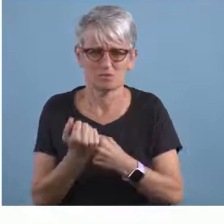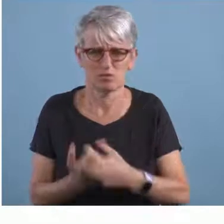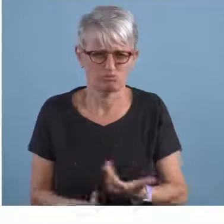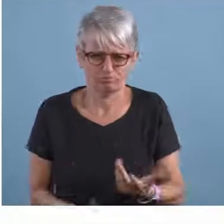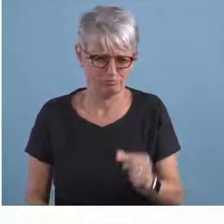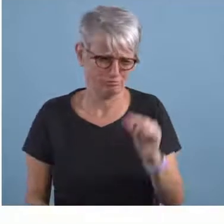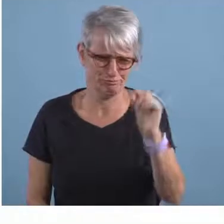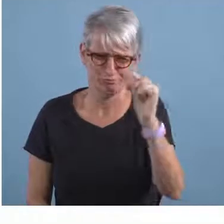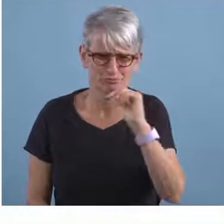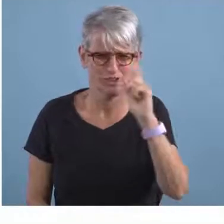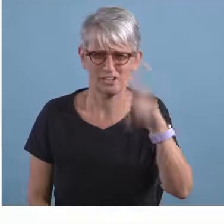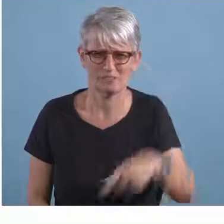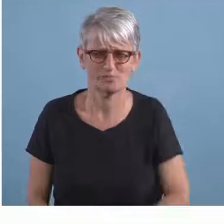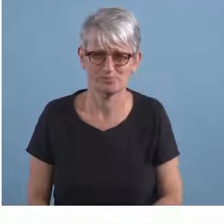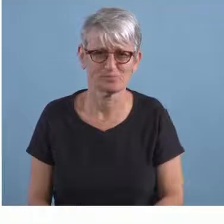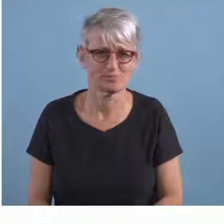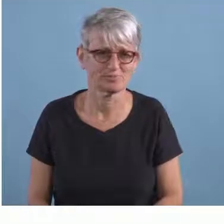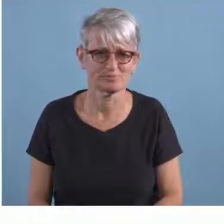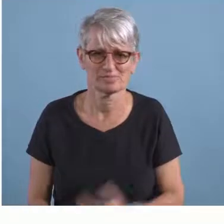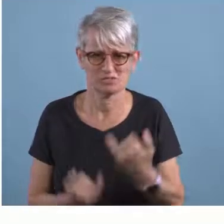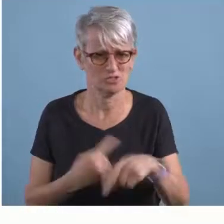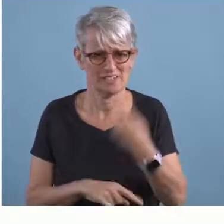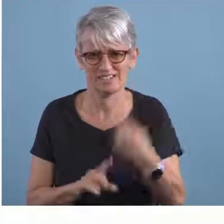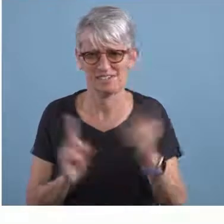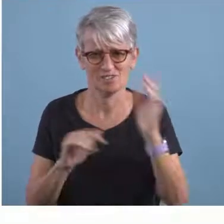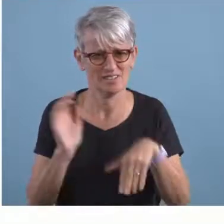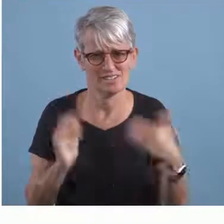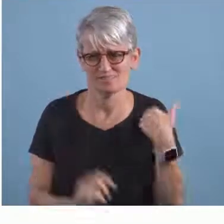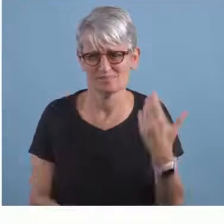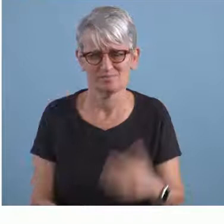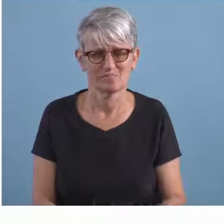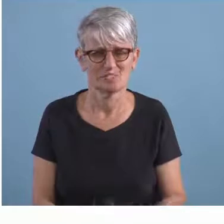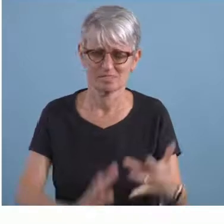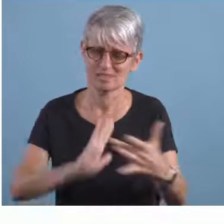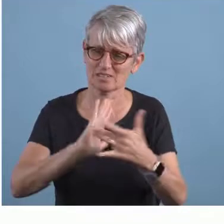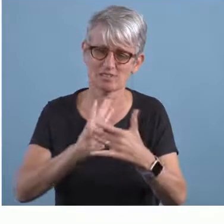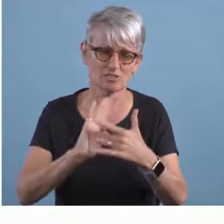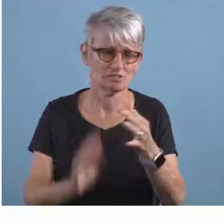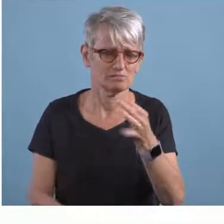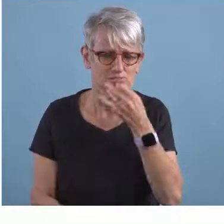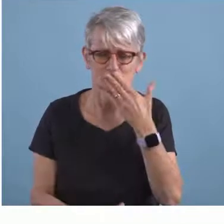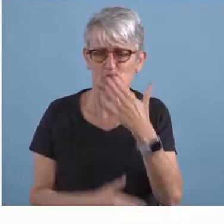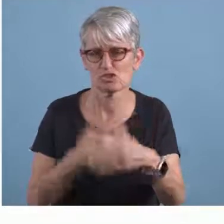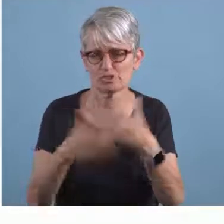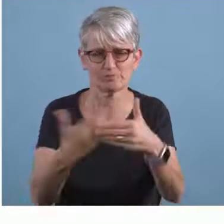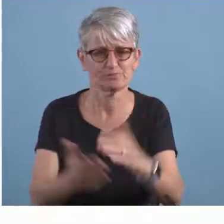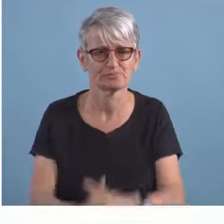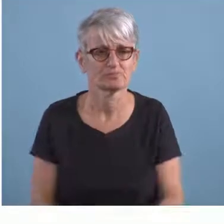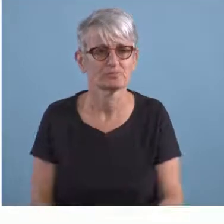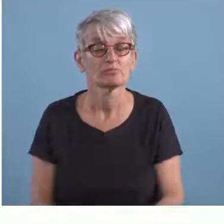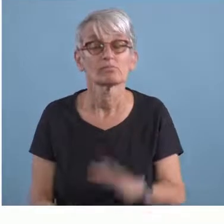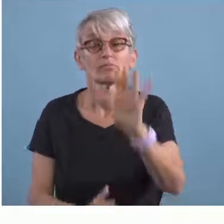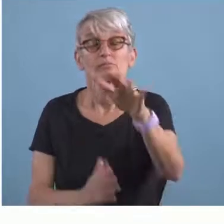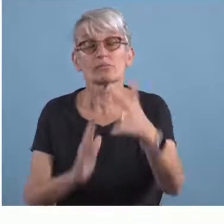minimal these days because the technology is so good. But speaking of